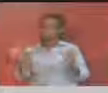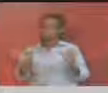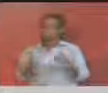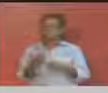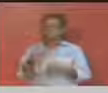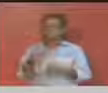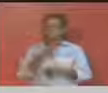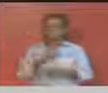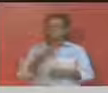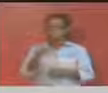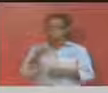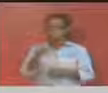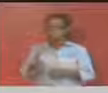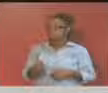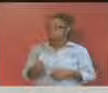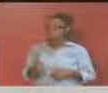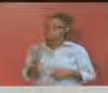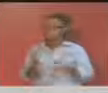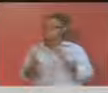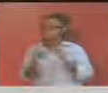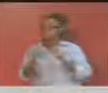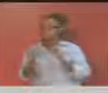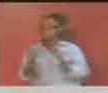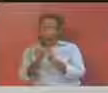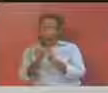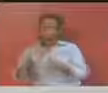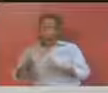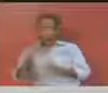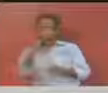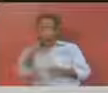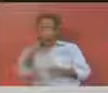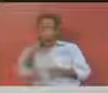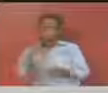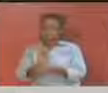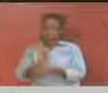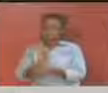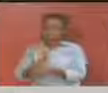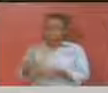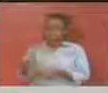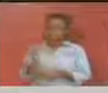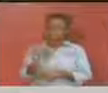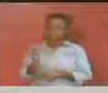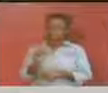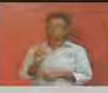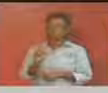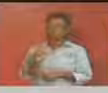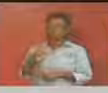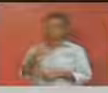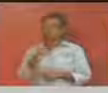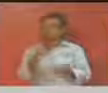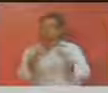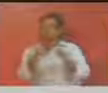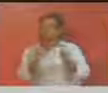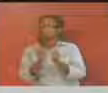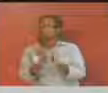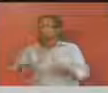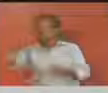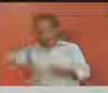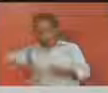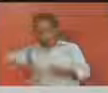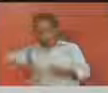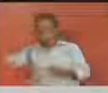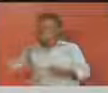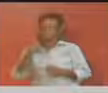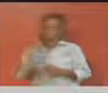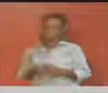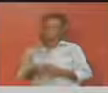and negotiating with and or selling to governments. No third party, no local agent, and